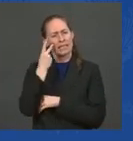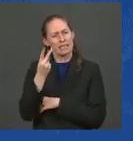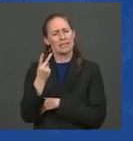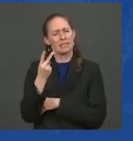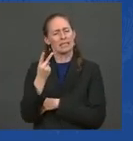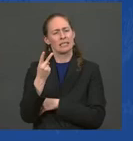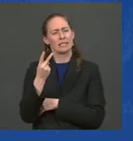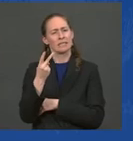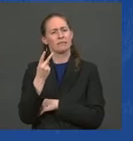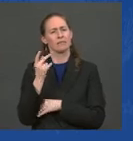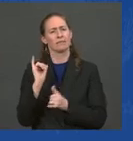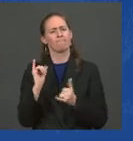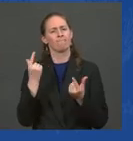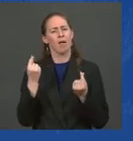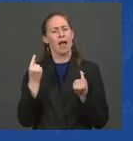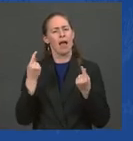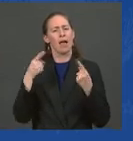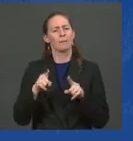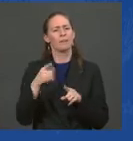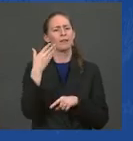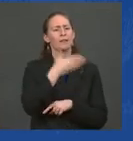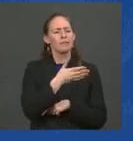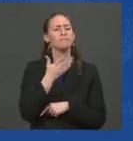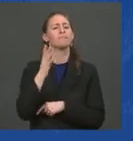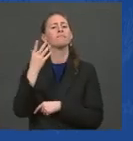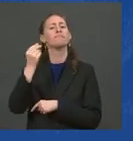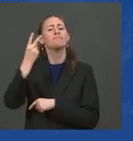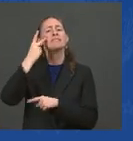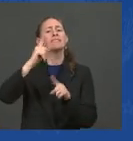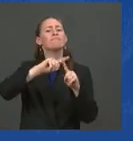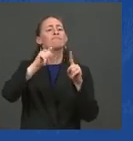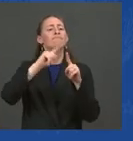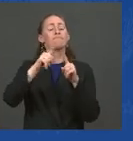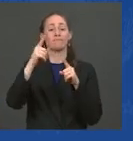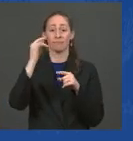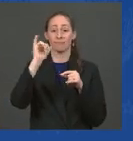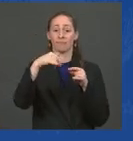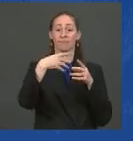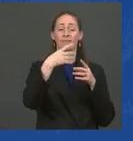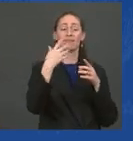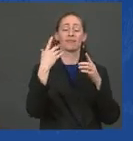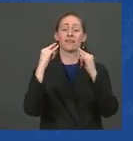lovely homes that were right up against the fence line